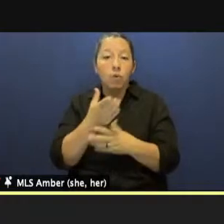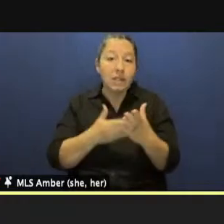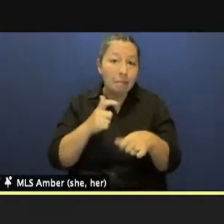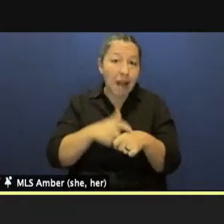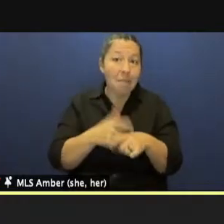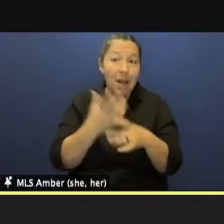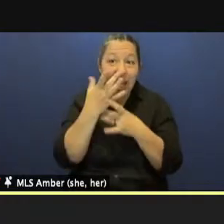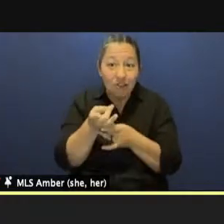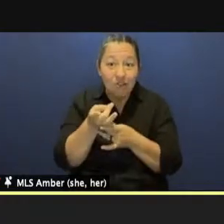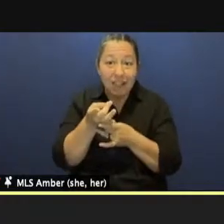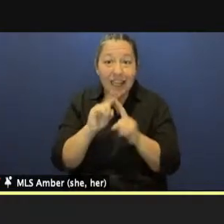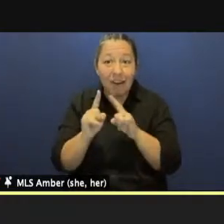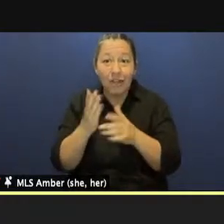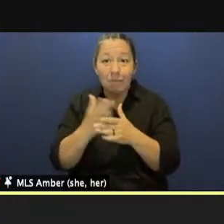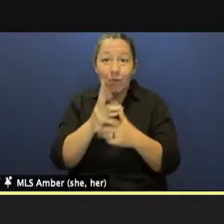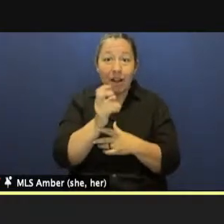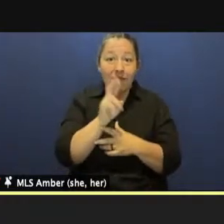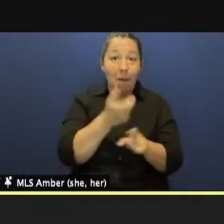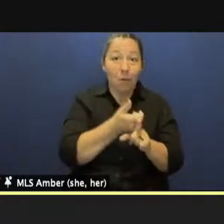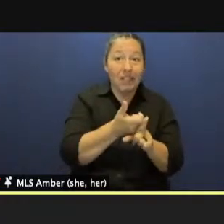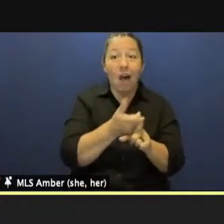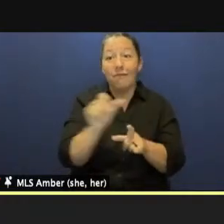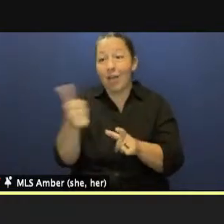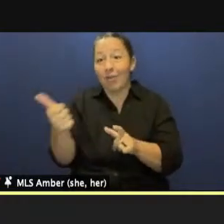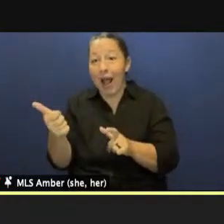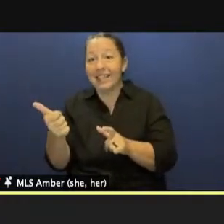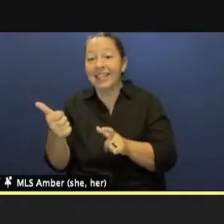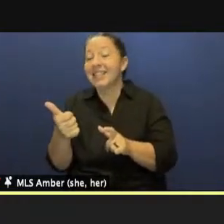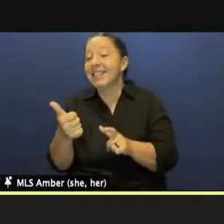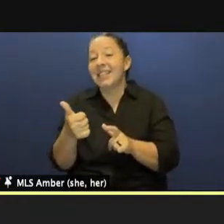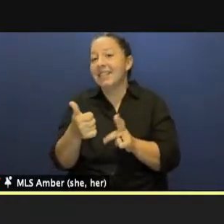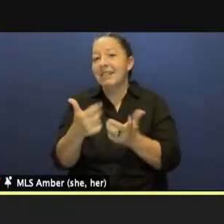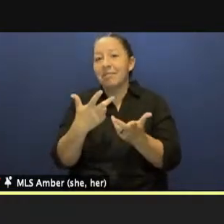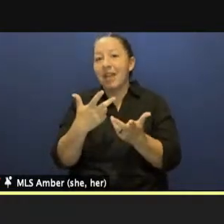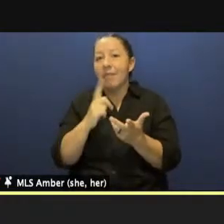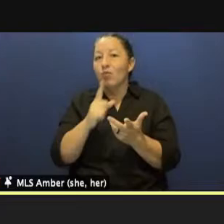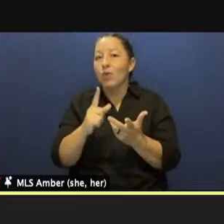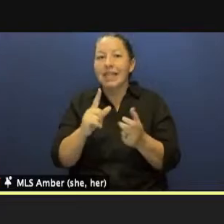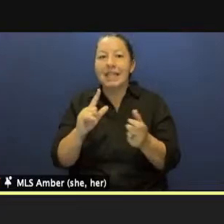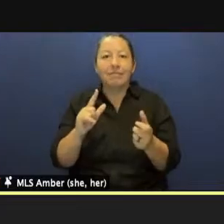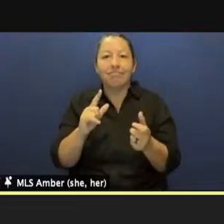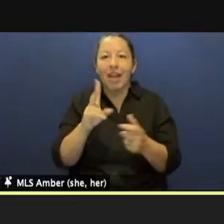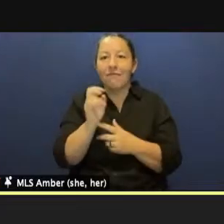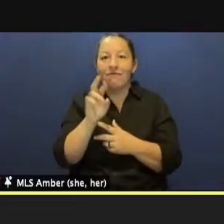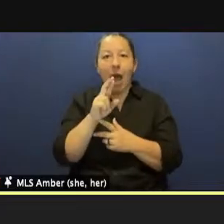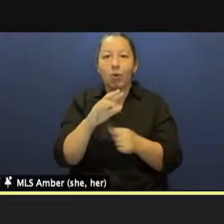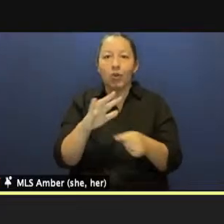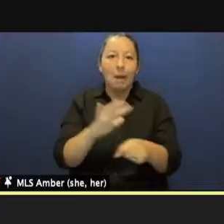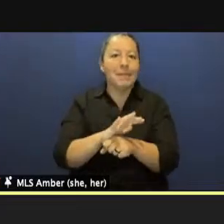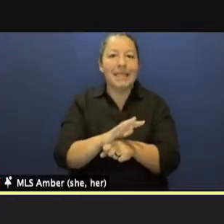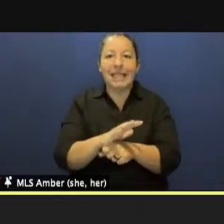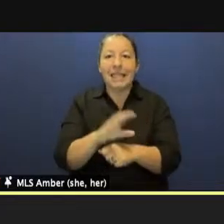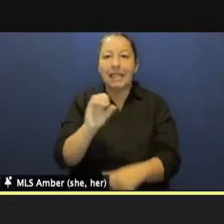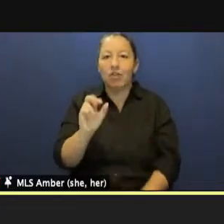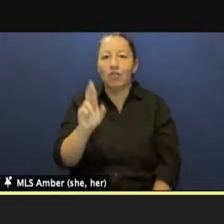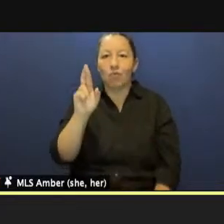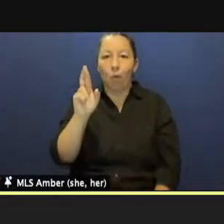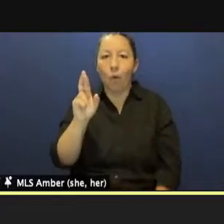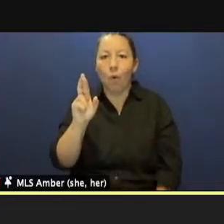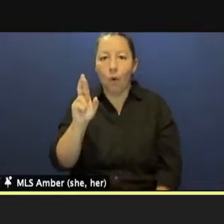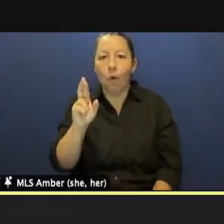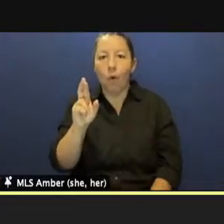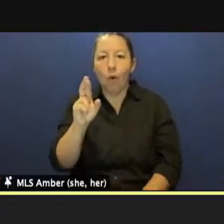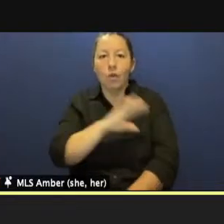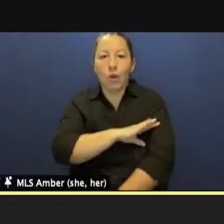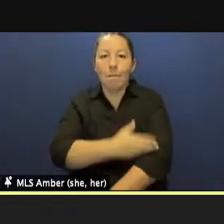between Viper and those. Quick hits on a couple of them. It's a completely solar electric powered mission. You'll notice